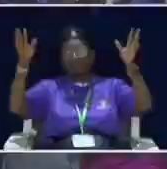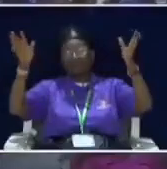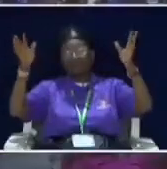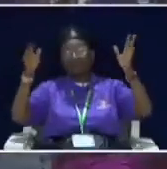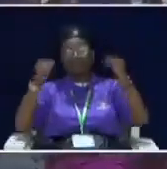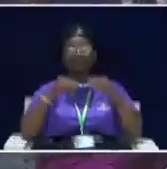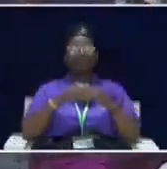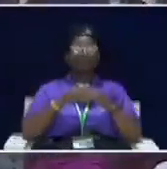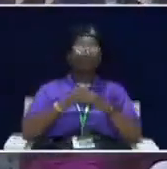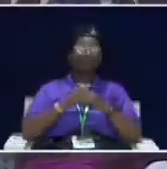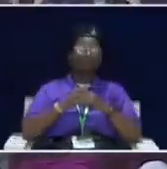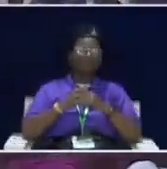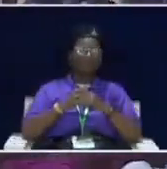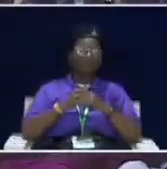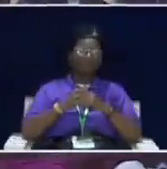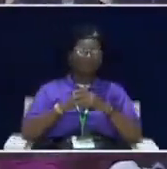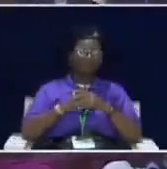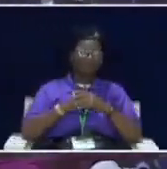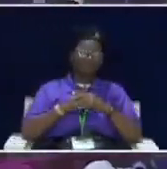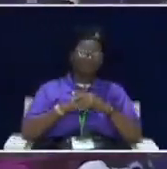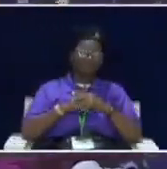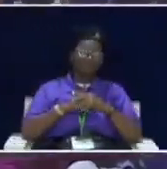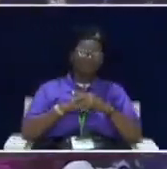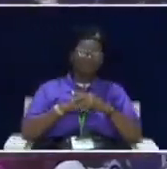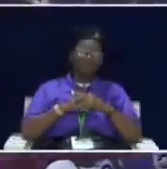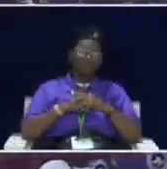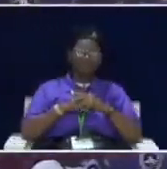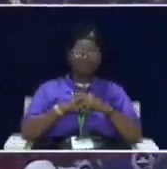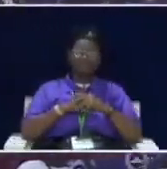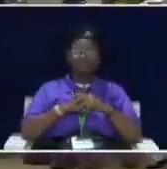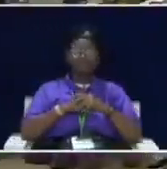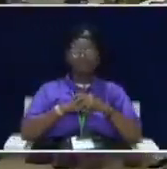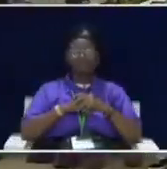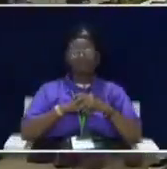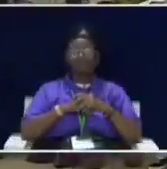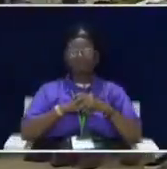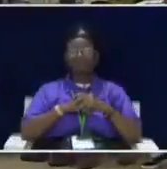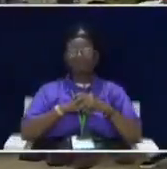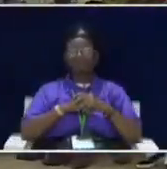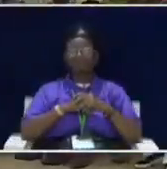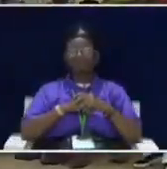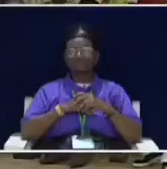Hallelujah. Ko ba je iwo leni na je ngo ko ki hallelujah to rile.